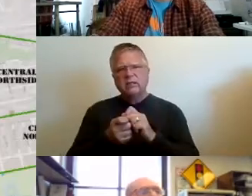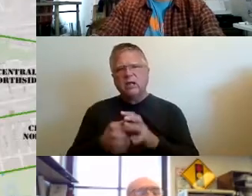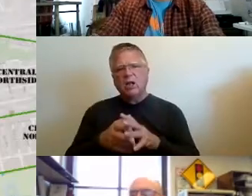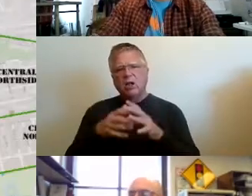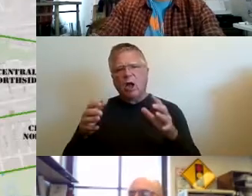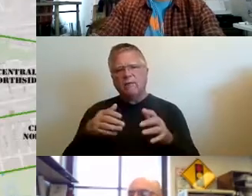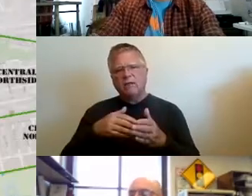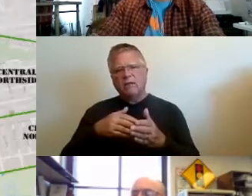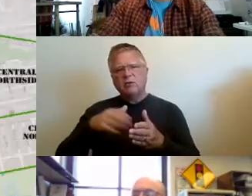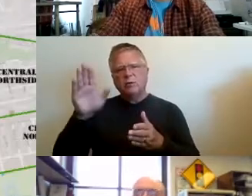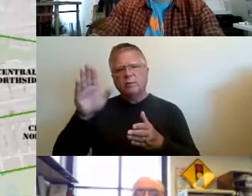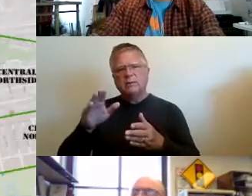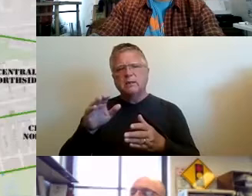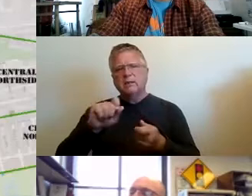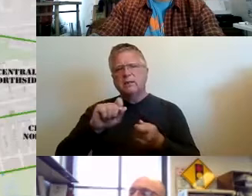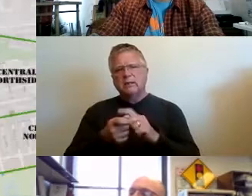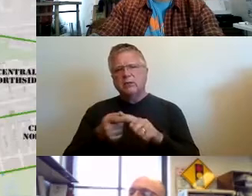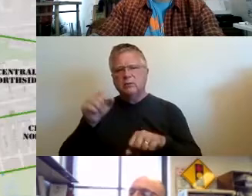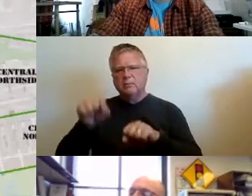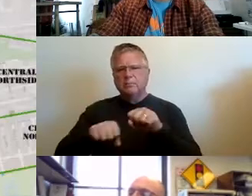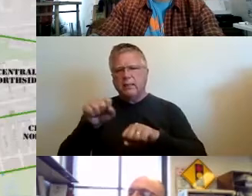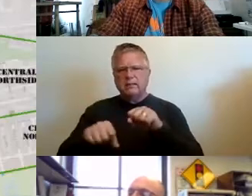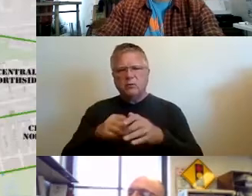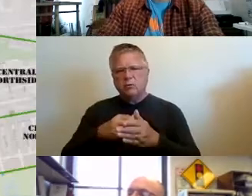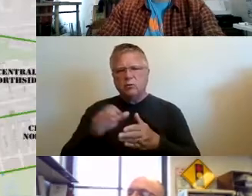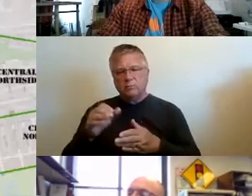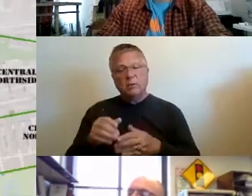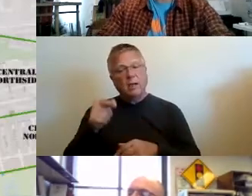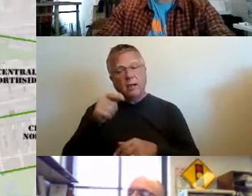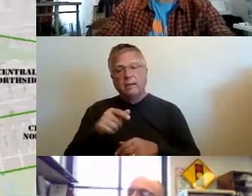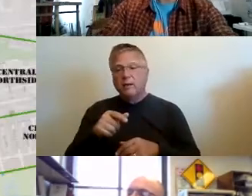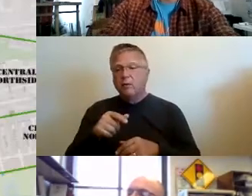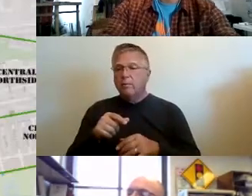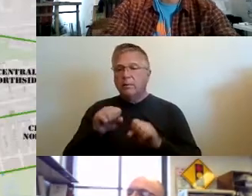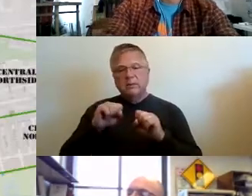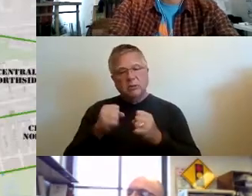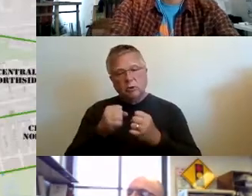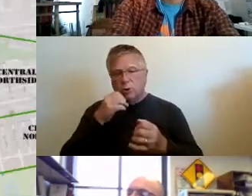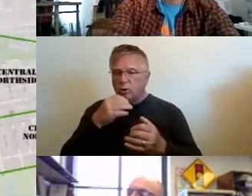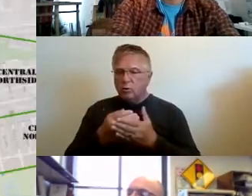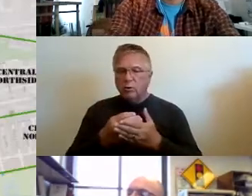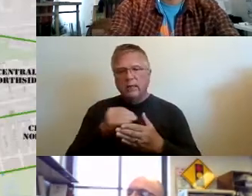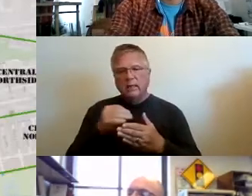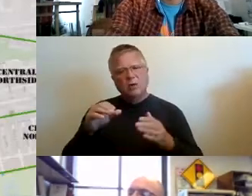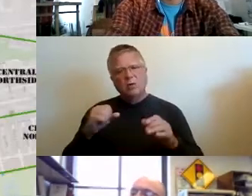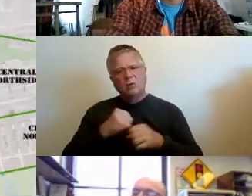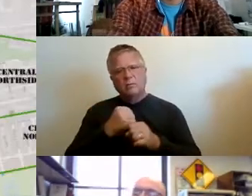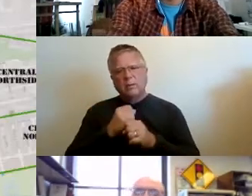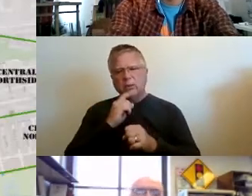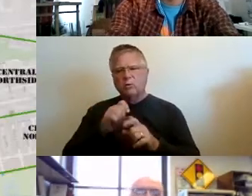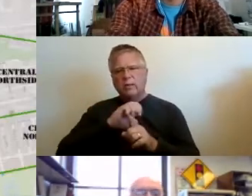trips into bike trip, and which will ensure social equity, and which will also ensure